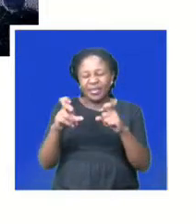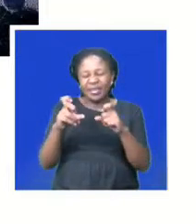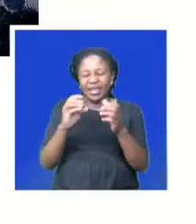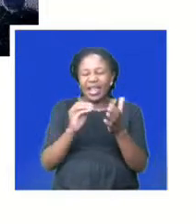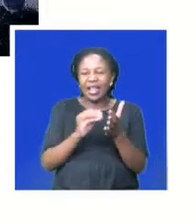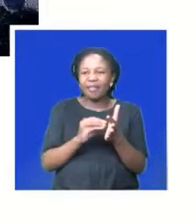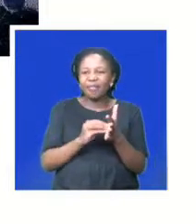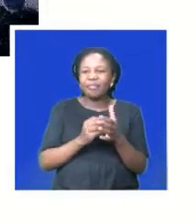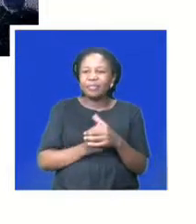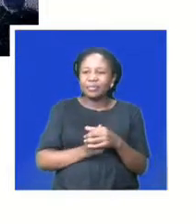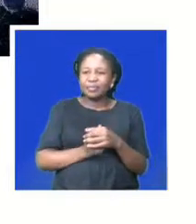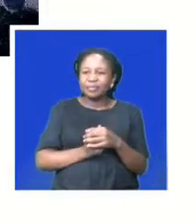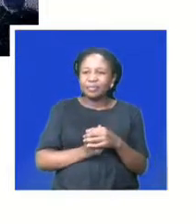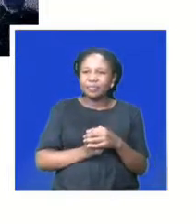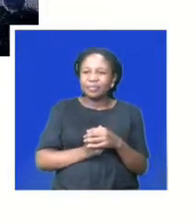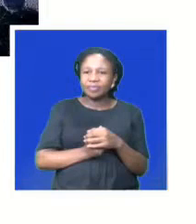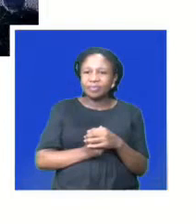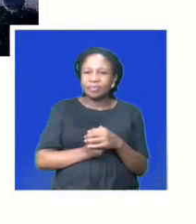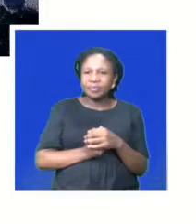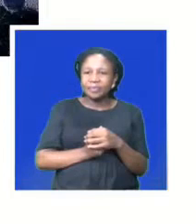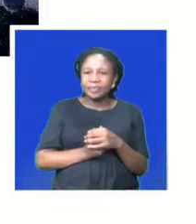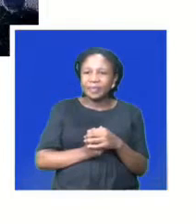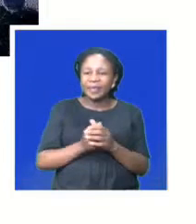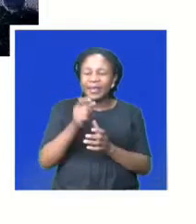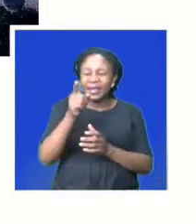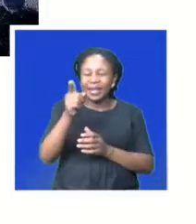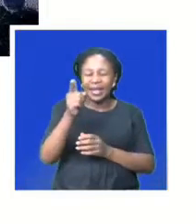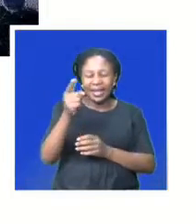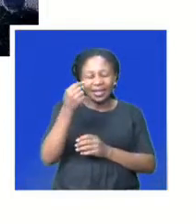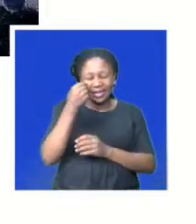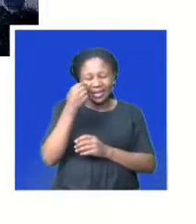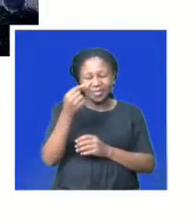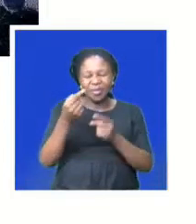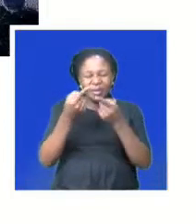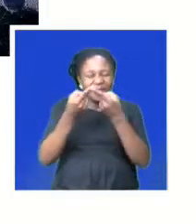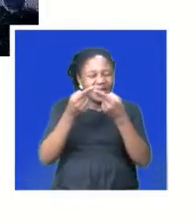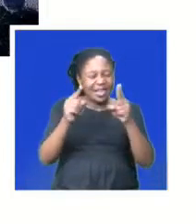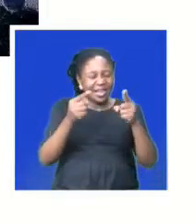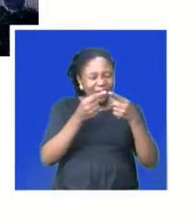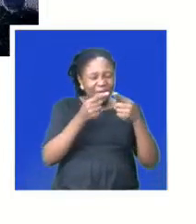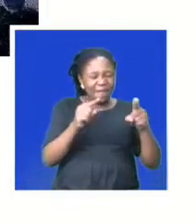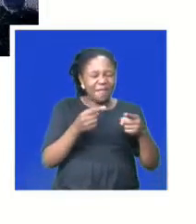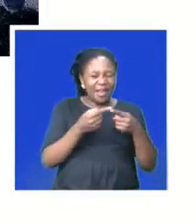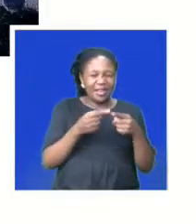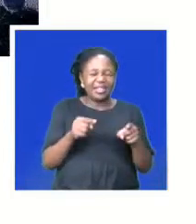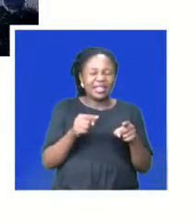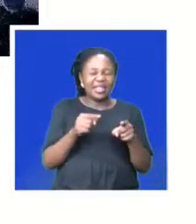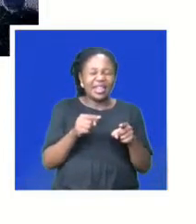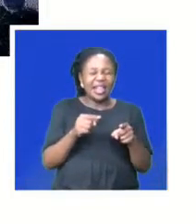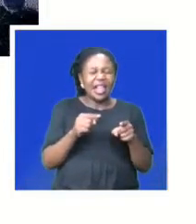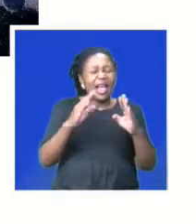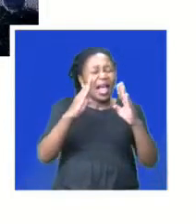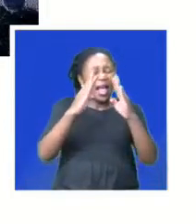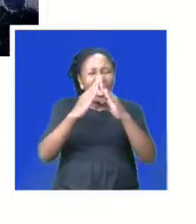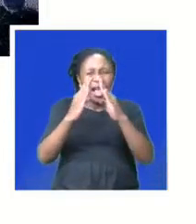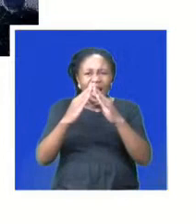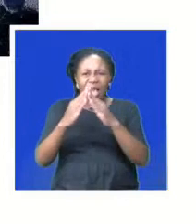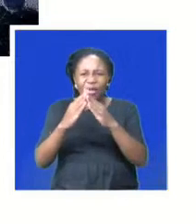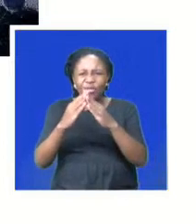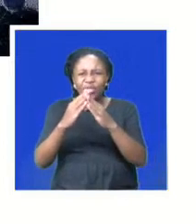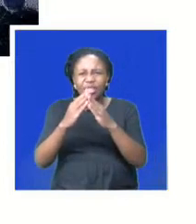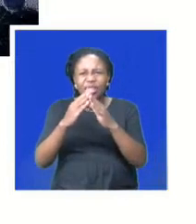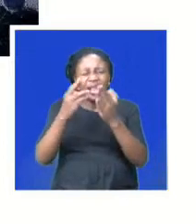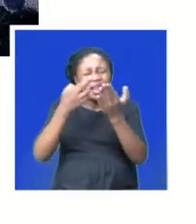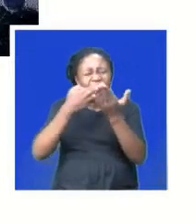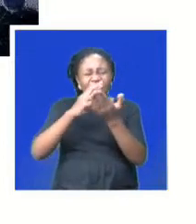see different flats here. These are rented flats. These are